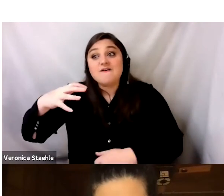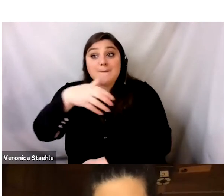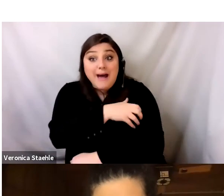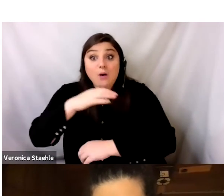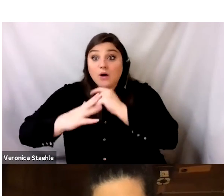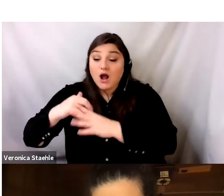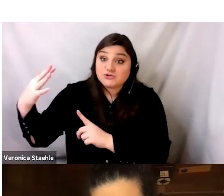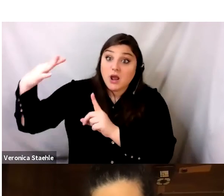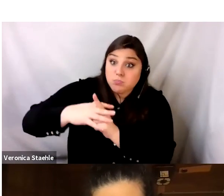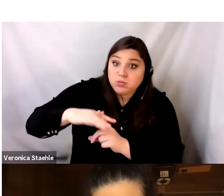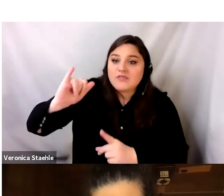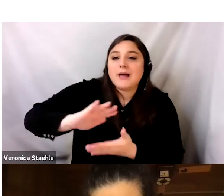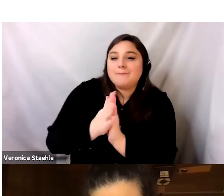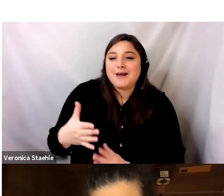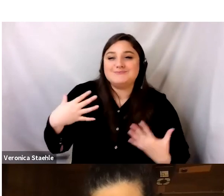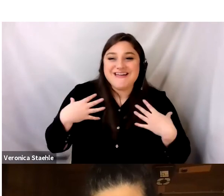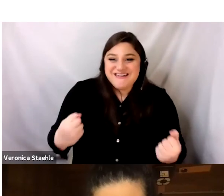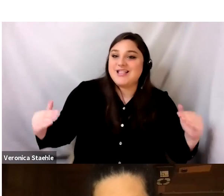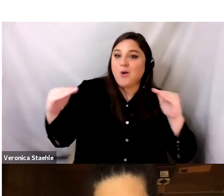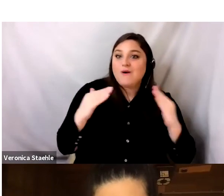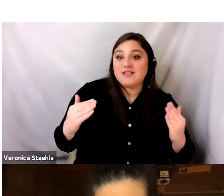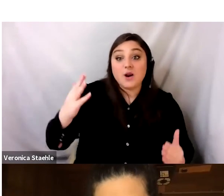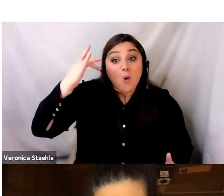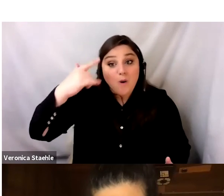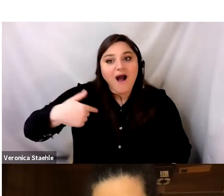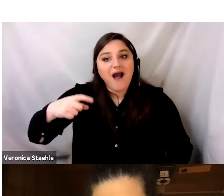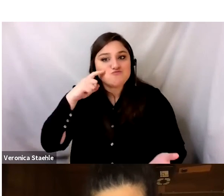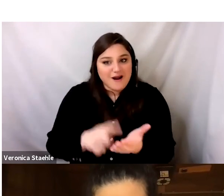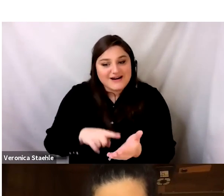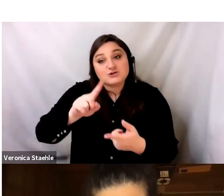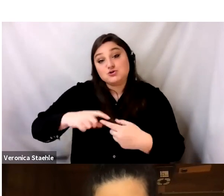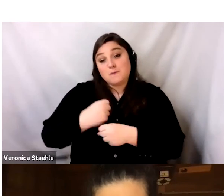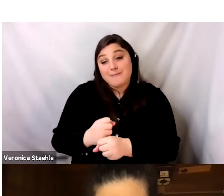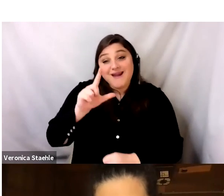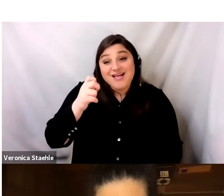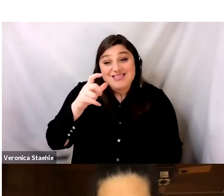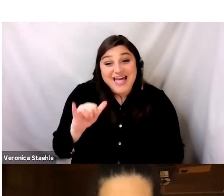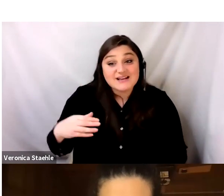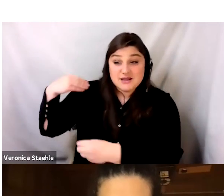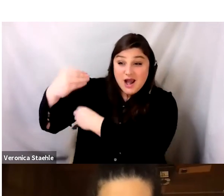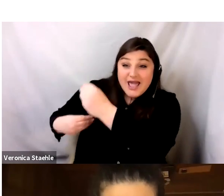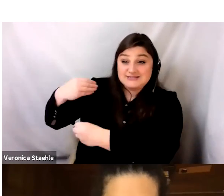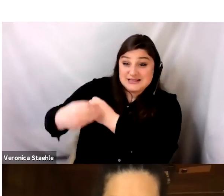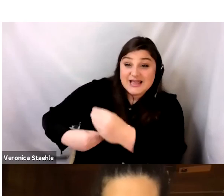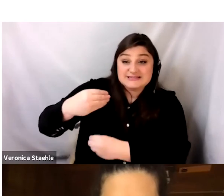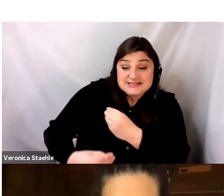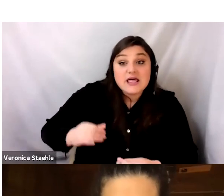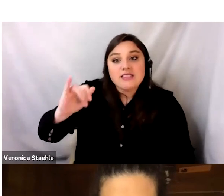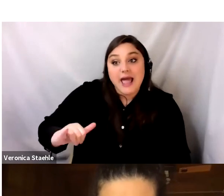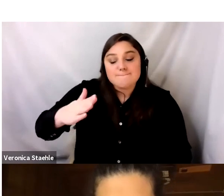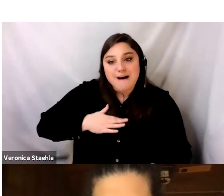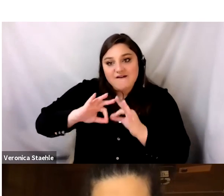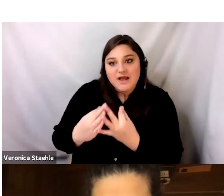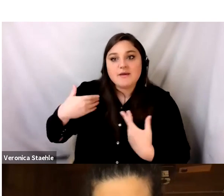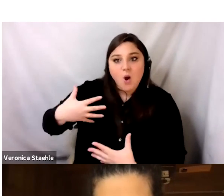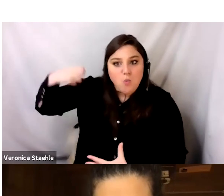a form of healing, because I recognize that legacy building is something that has been taken away from my family as Black